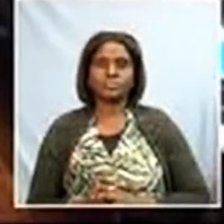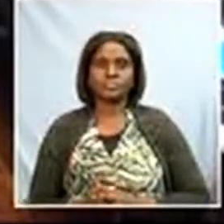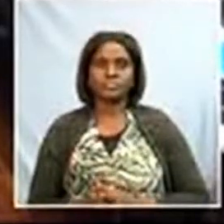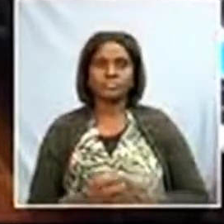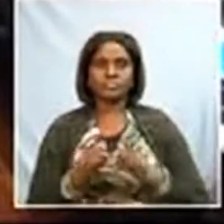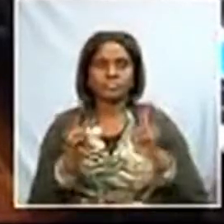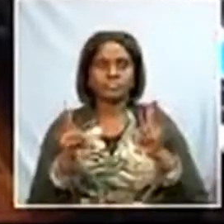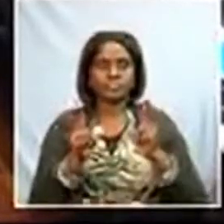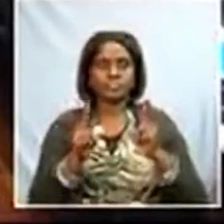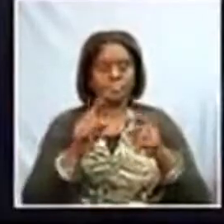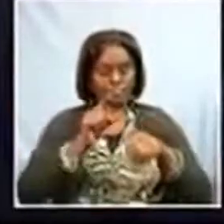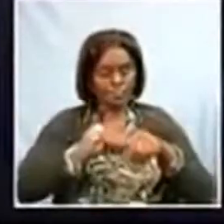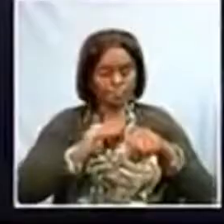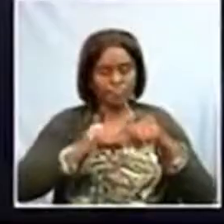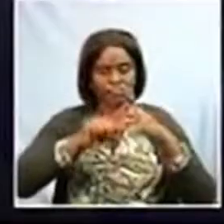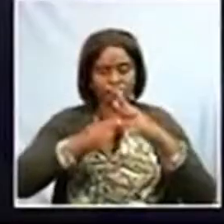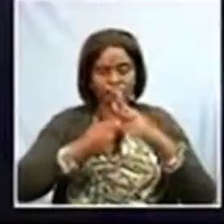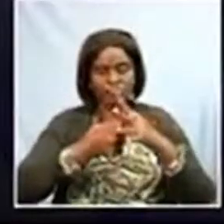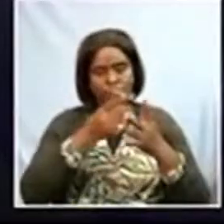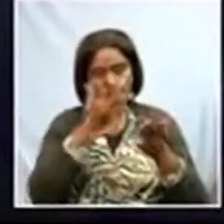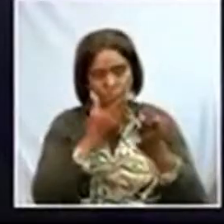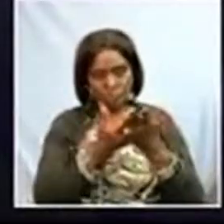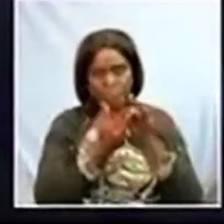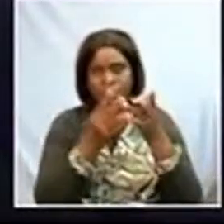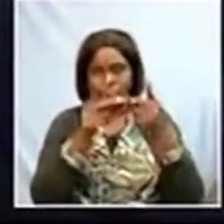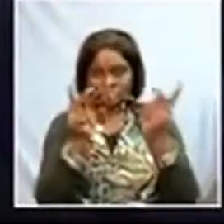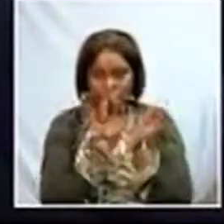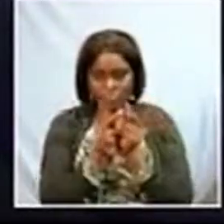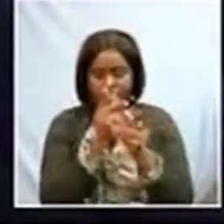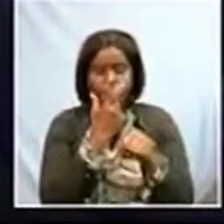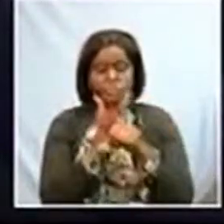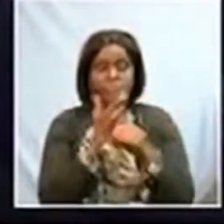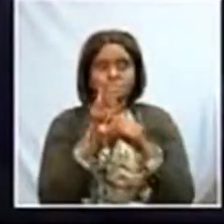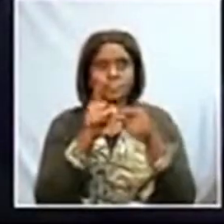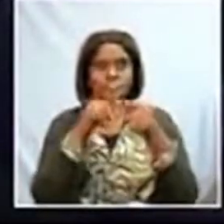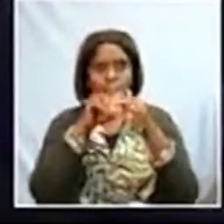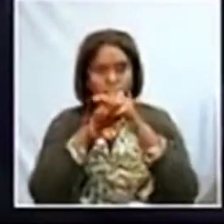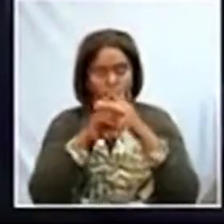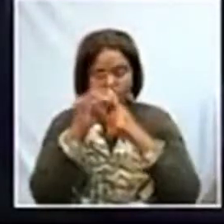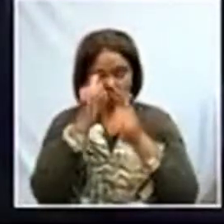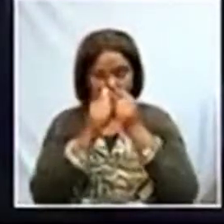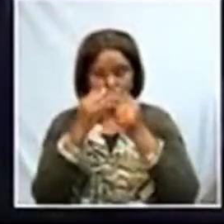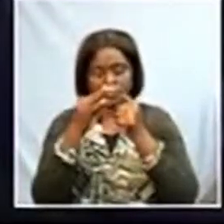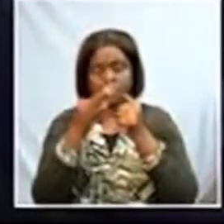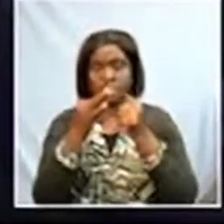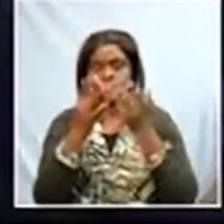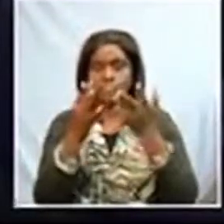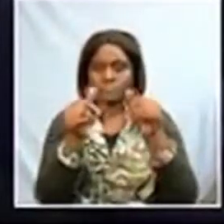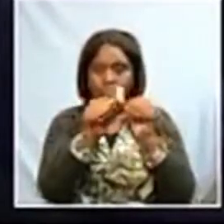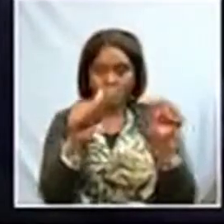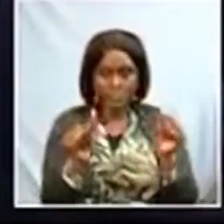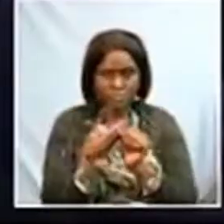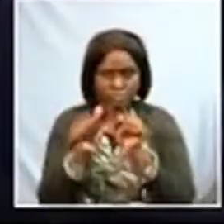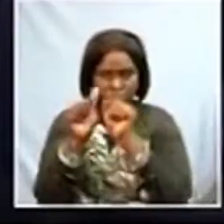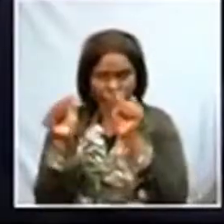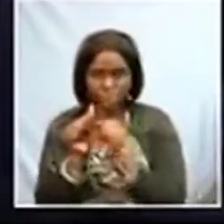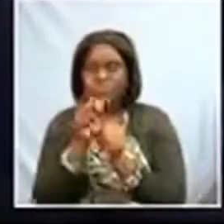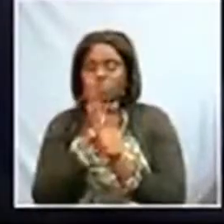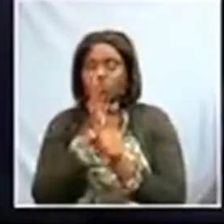So on the onset, it was the site was difficult to access because of certain areas that were